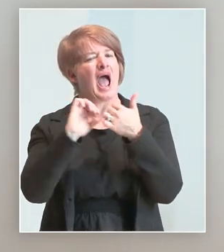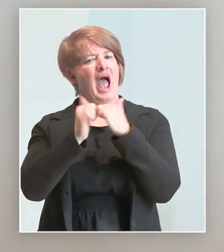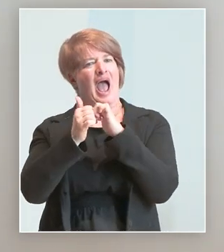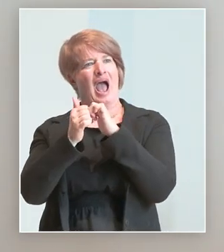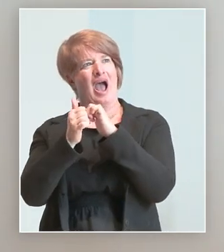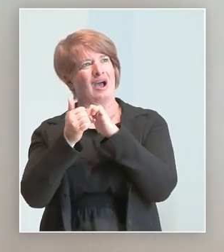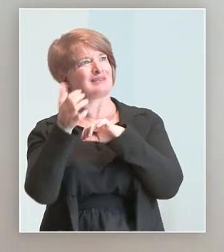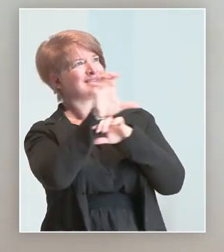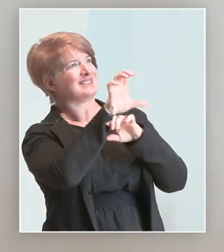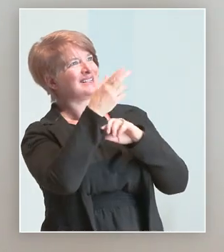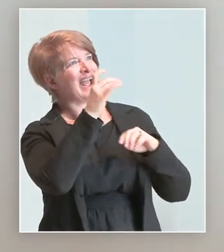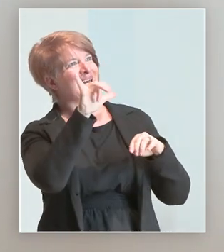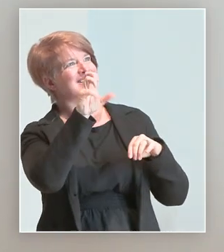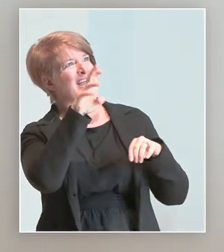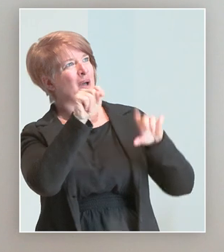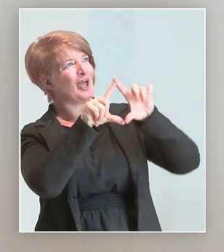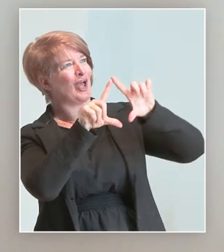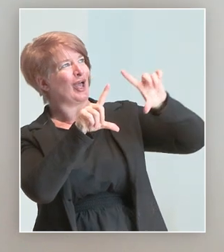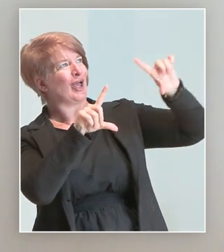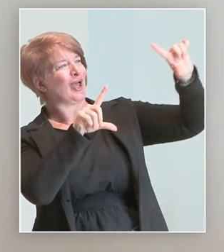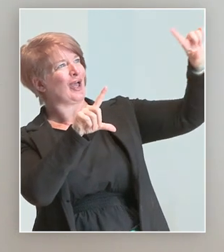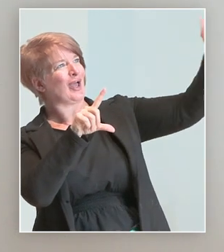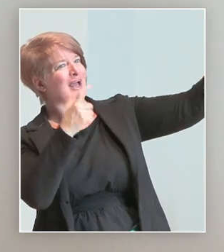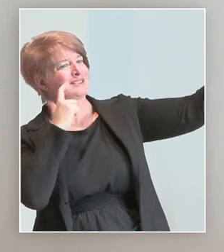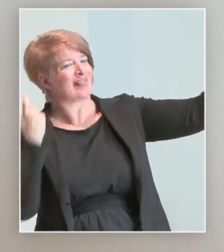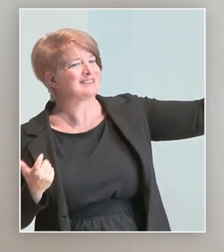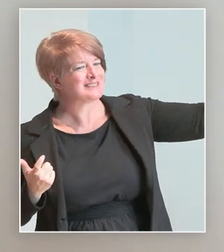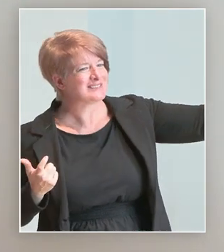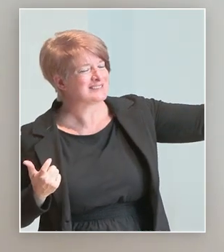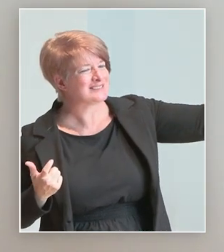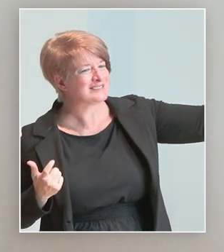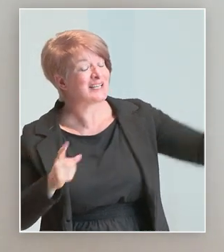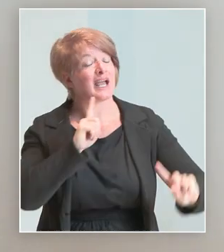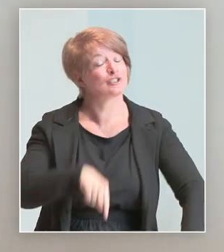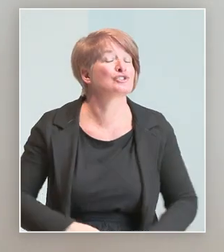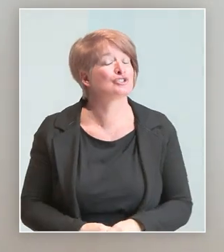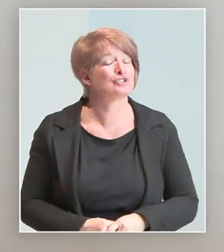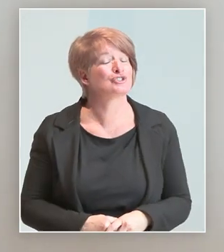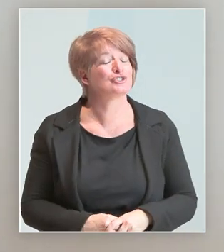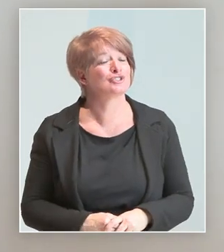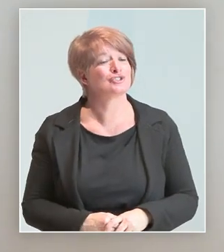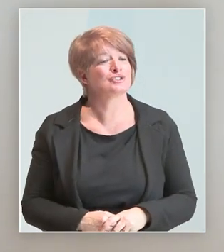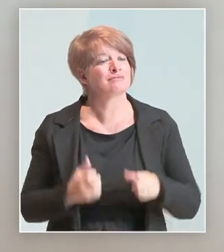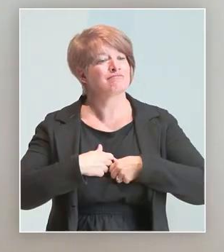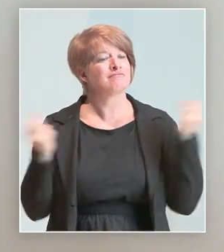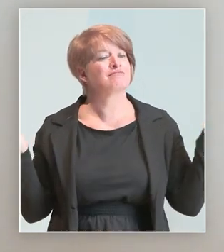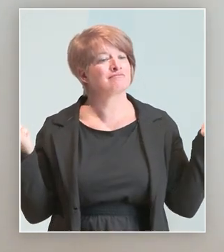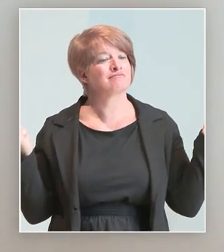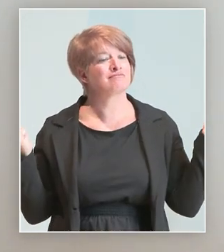24 million miles long tell of Halley's Comet green-eyed? Answer, be, bear, and